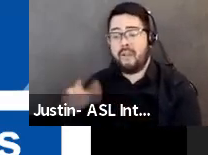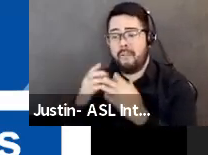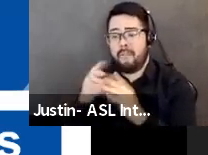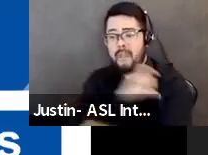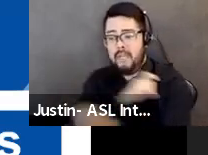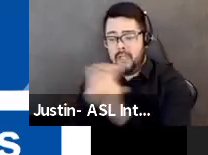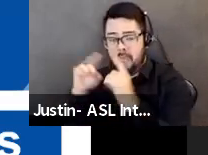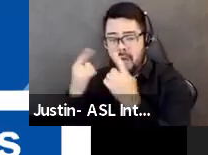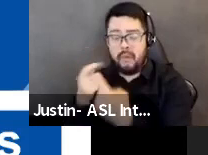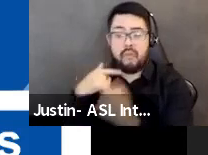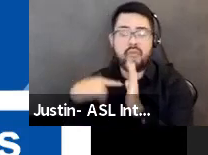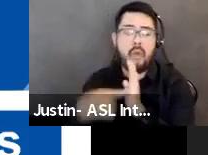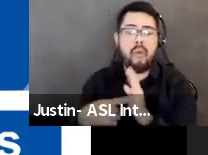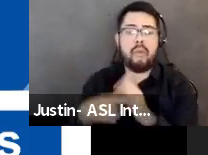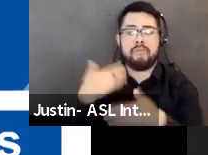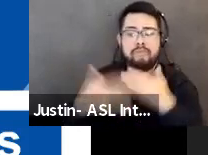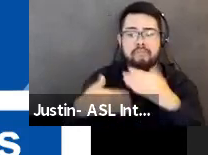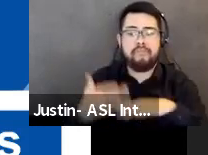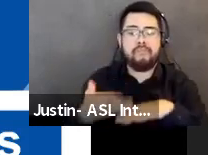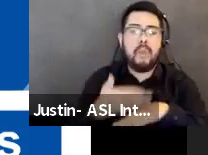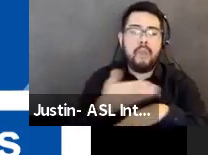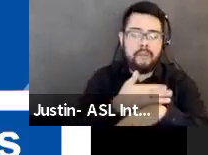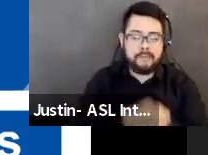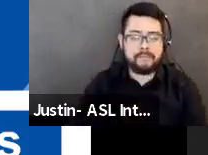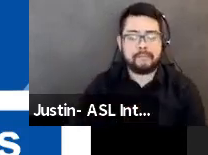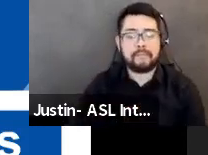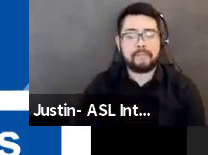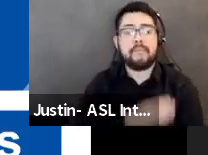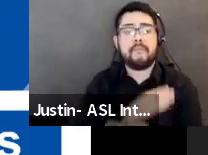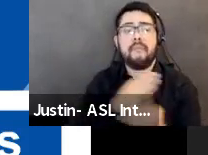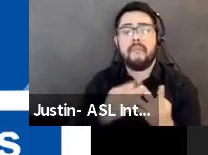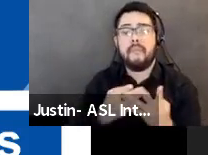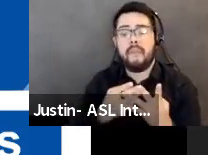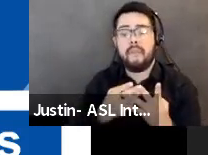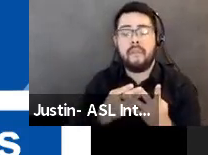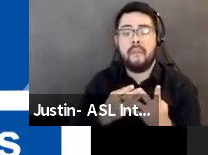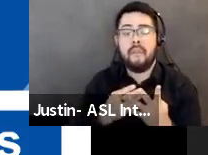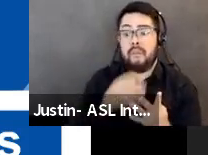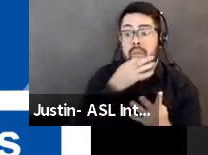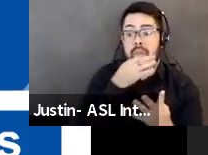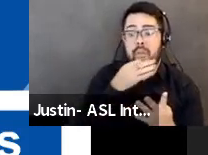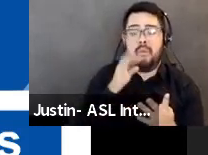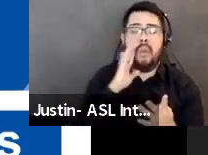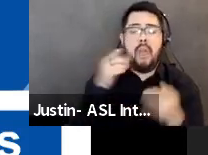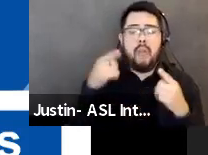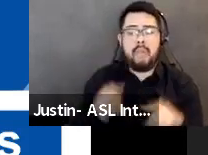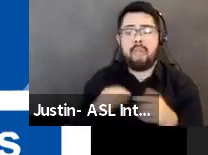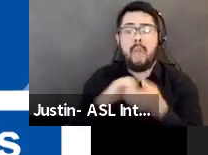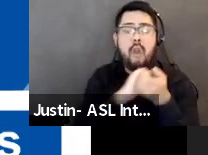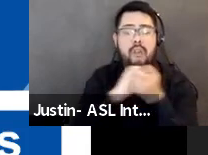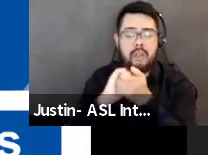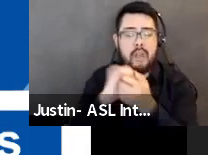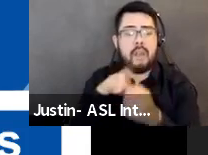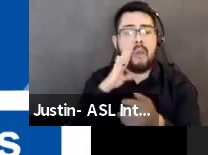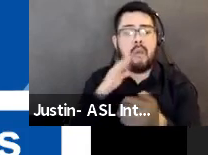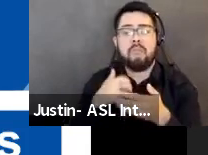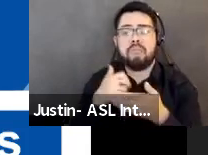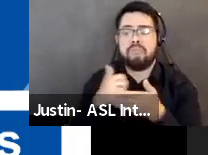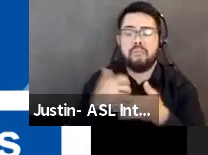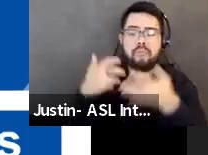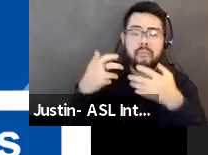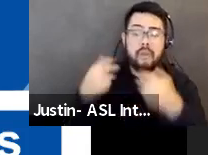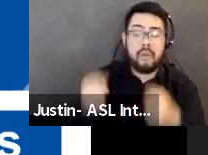district has made would like to review upcoming partnerships that we propose will help strengthen the program even